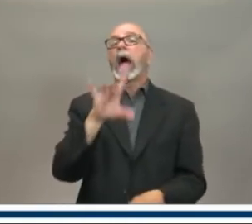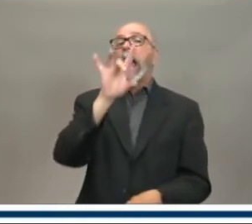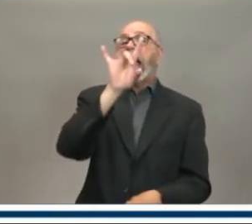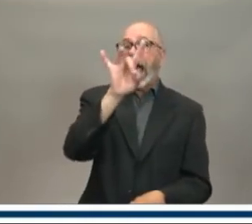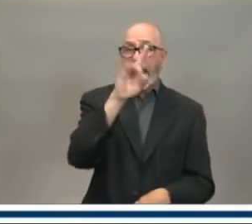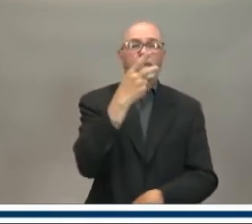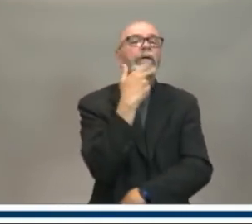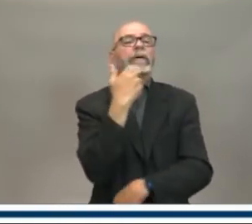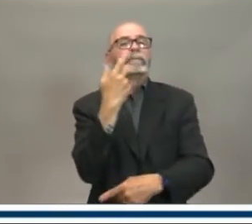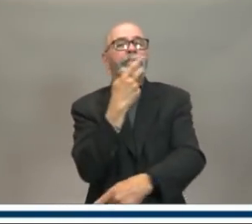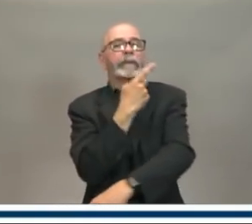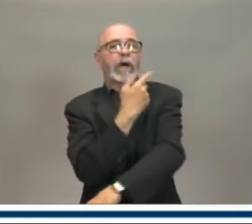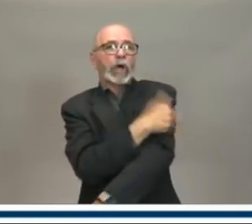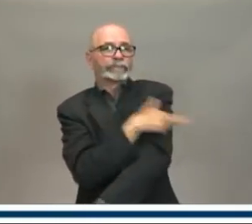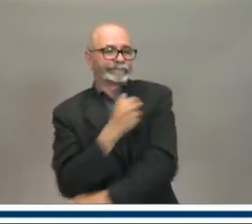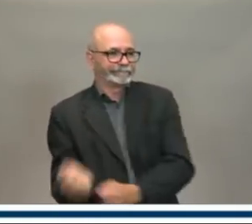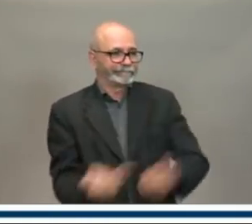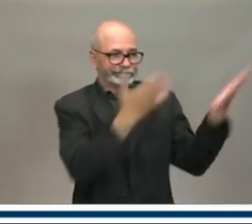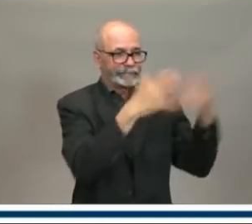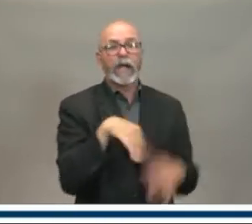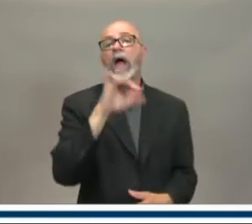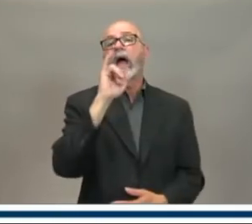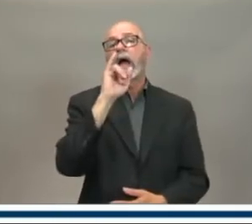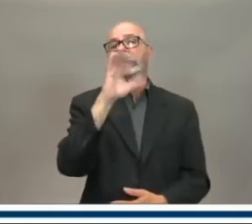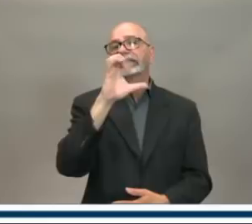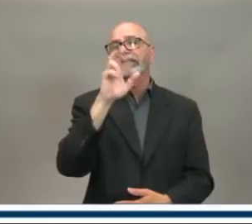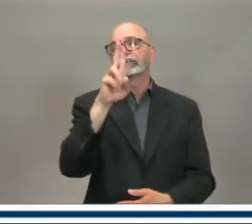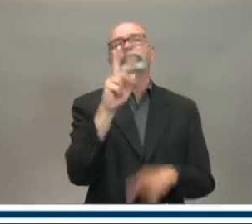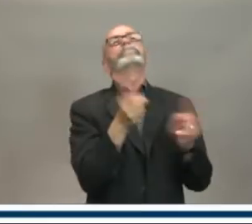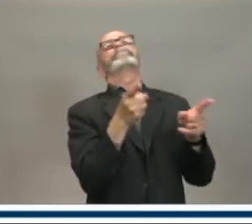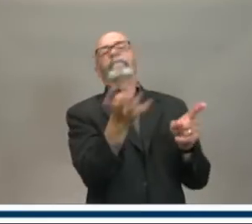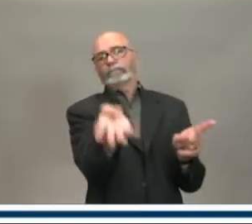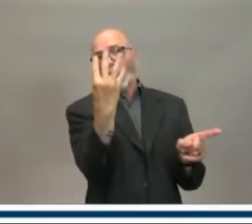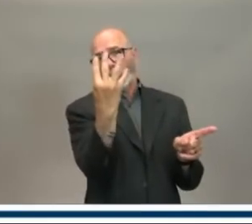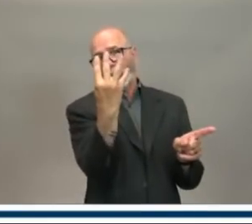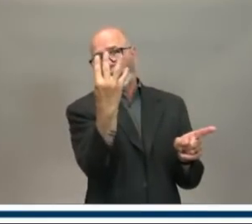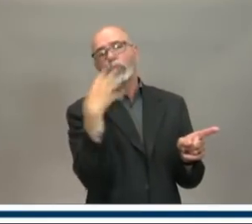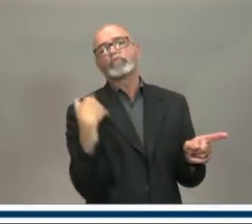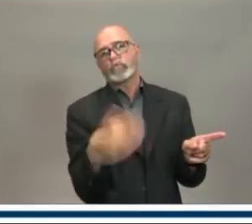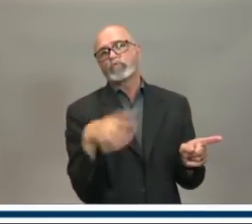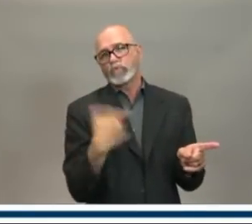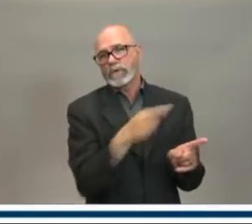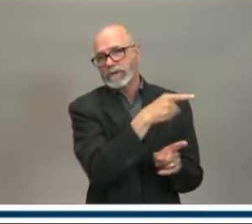ICU. 956 people have recovered, and